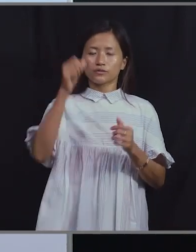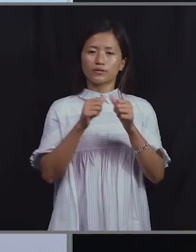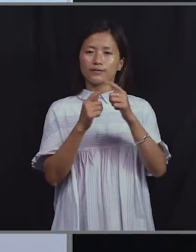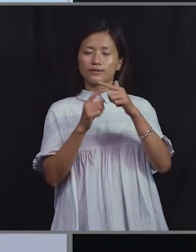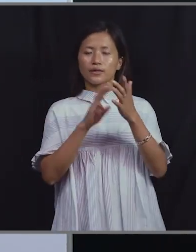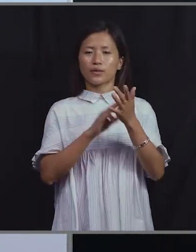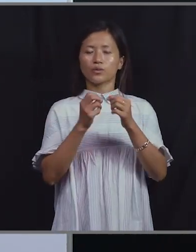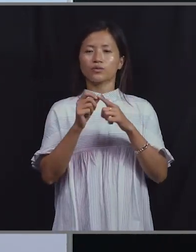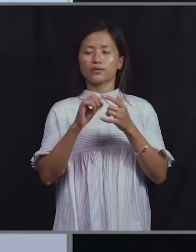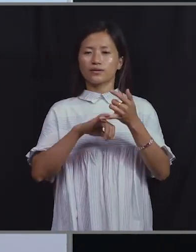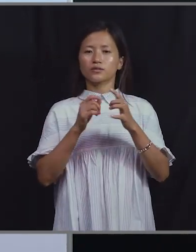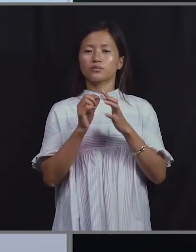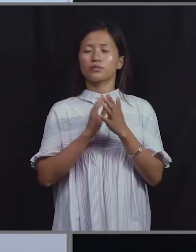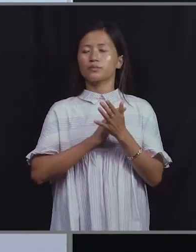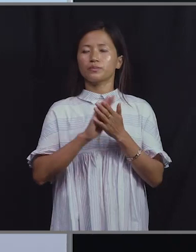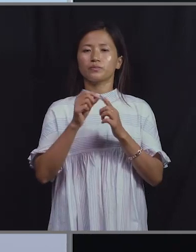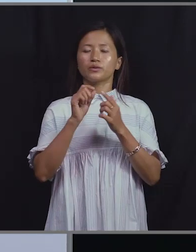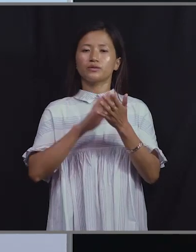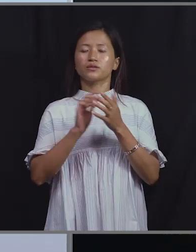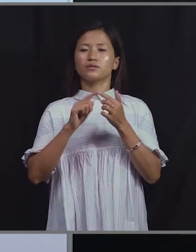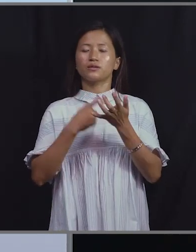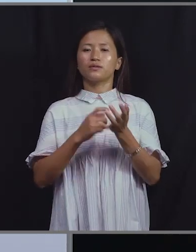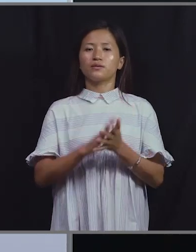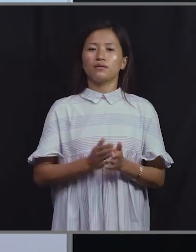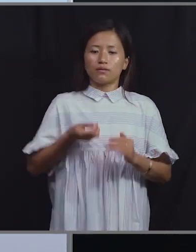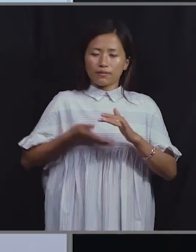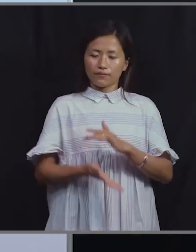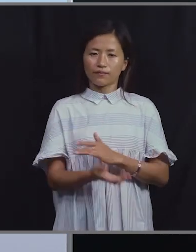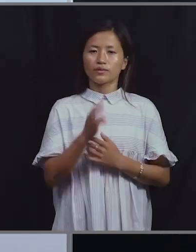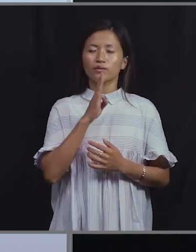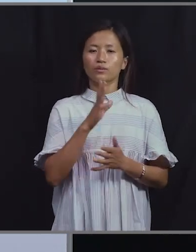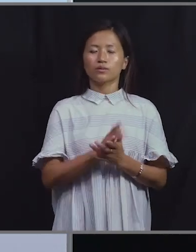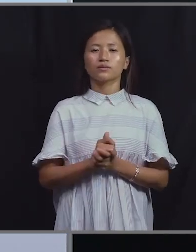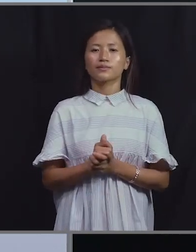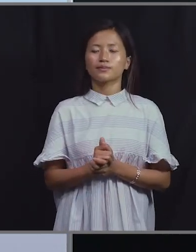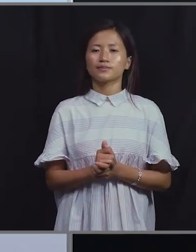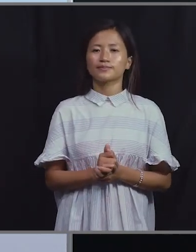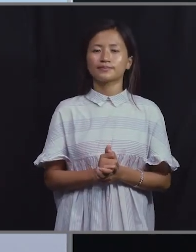that is in outer area, as well as underwater.